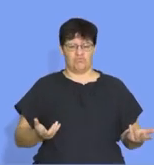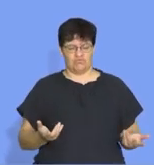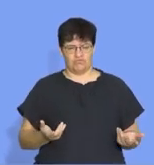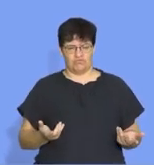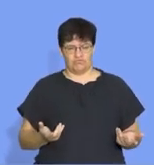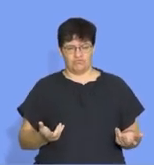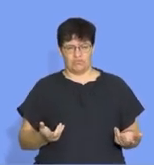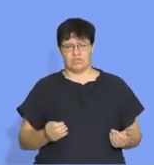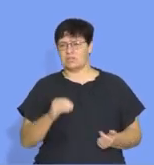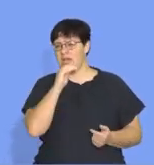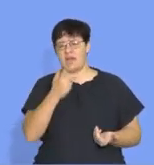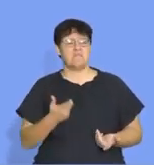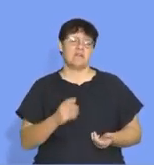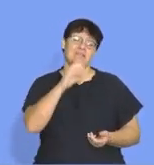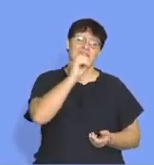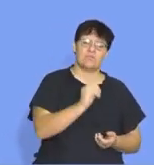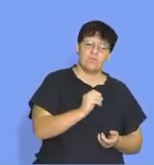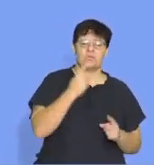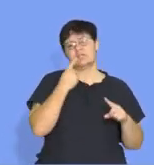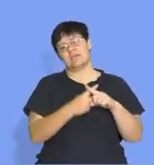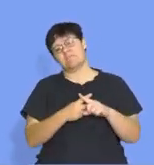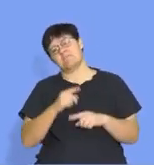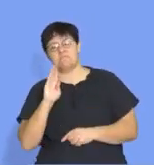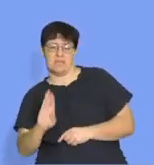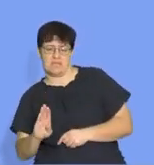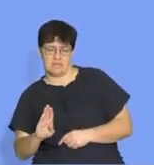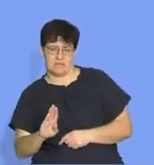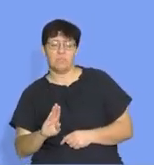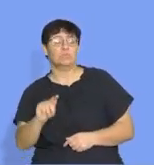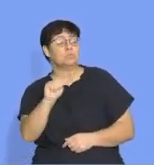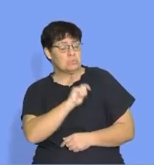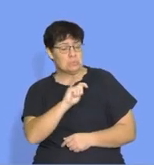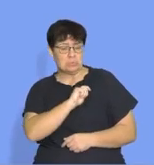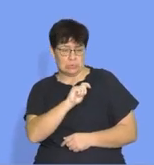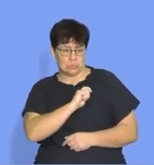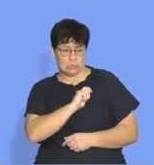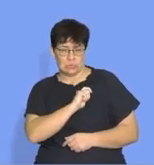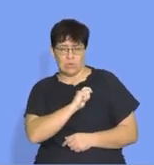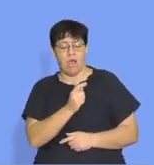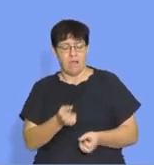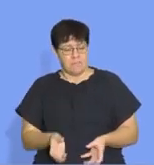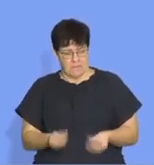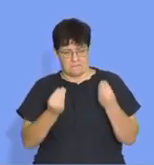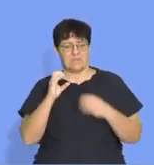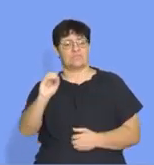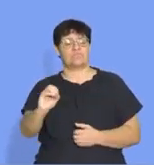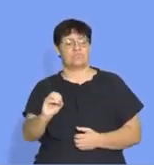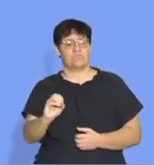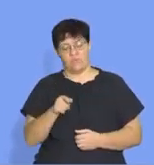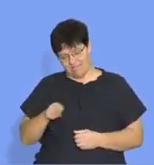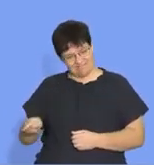zero multiplied by B, which is definitely going to give me zero. So you can see it gives